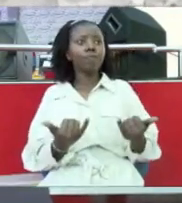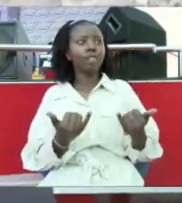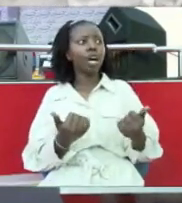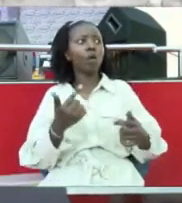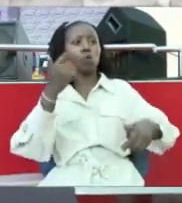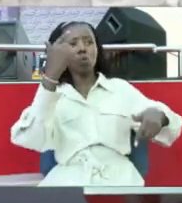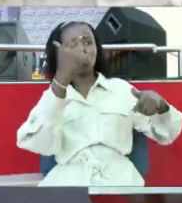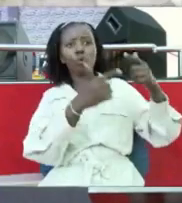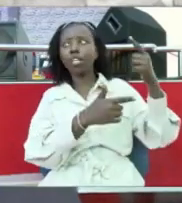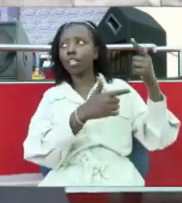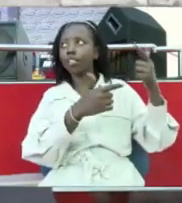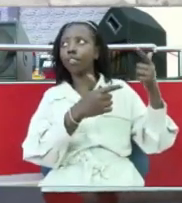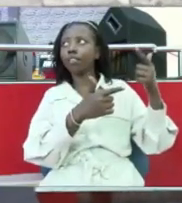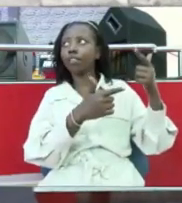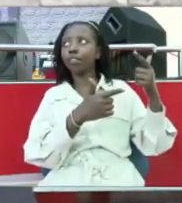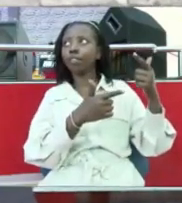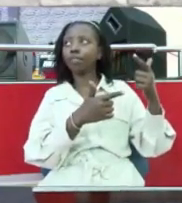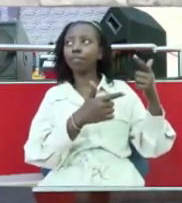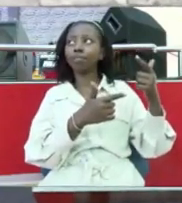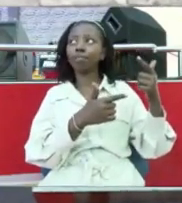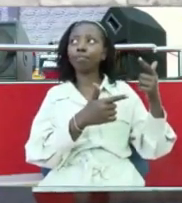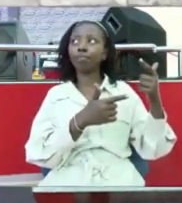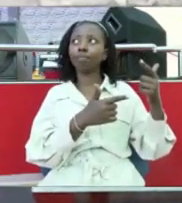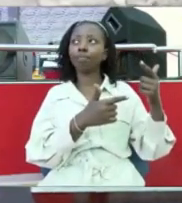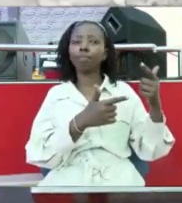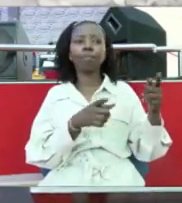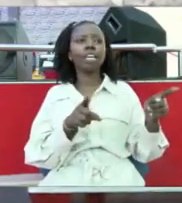prosper, ile neno kunawirishwa, it is wholesale.